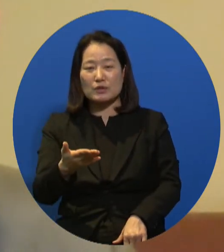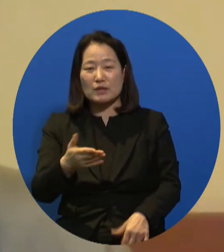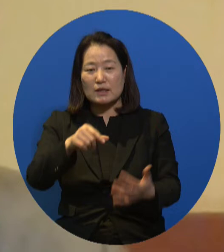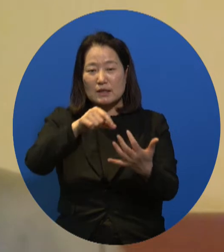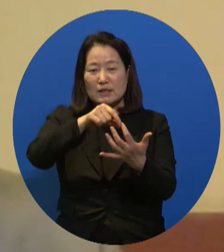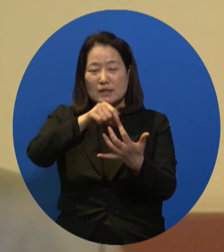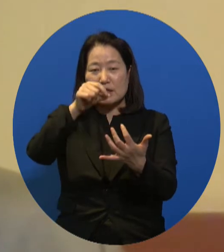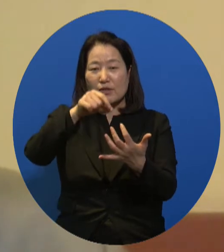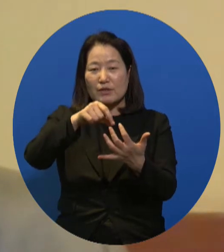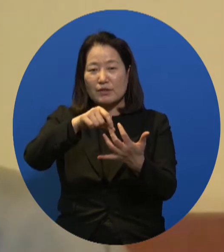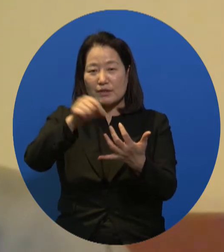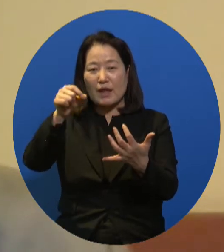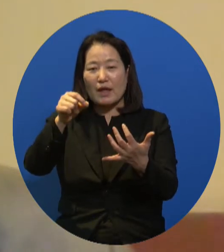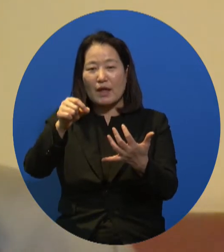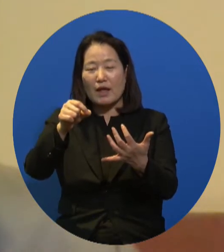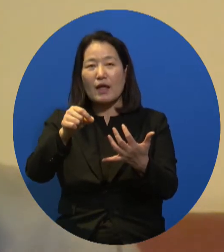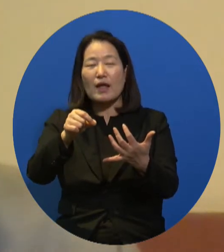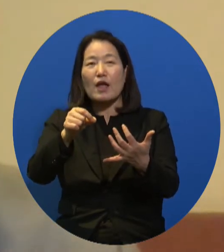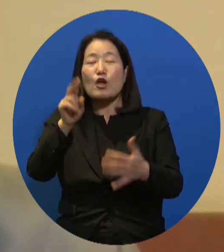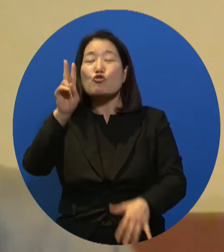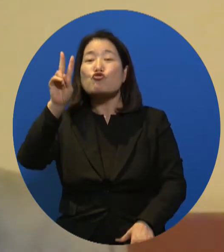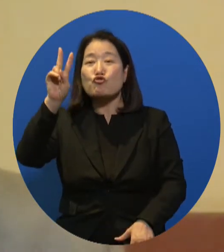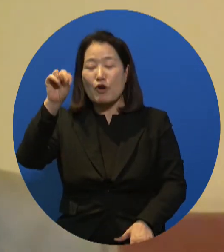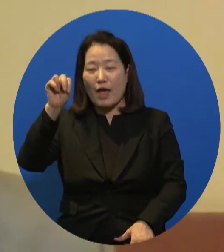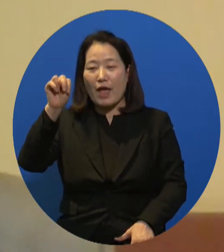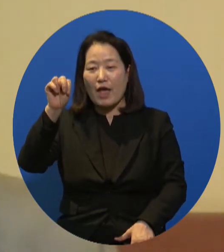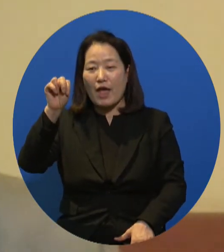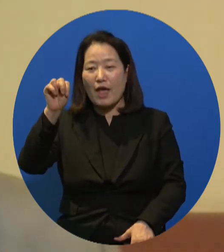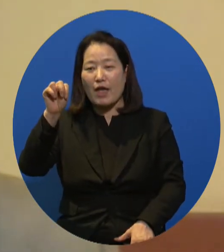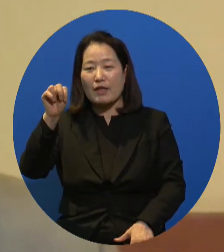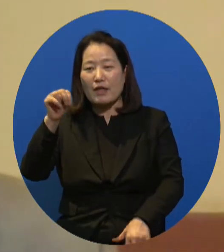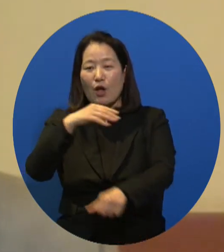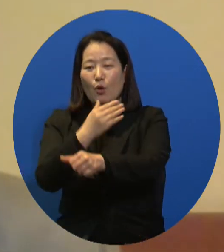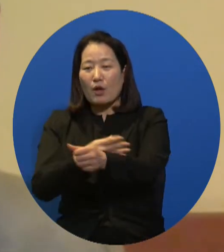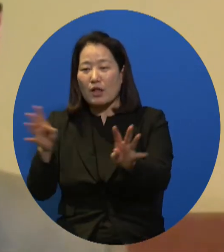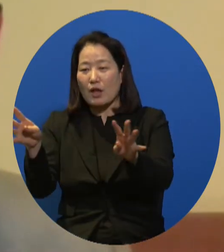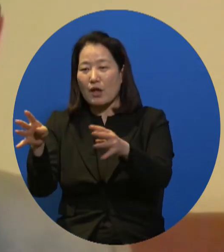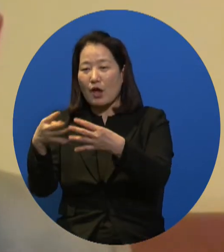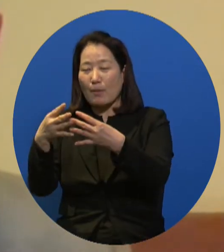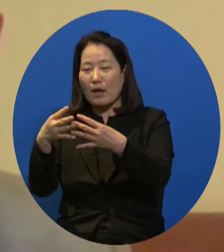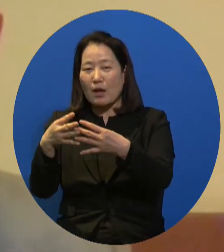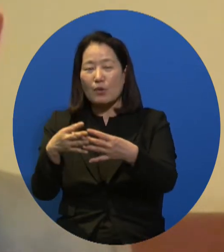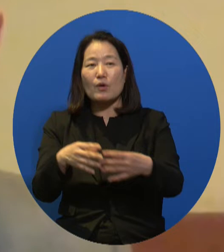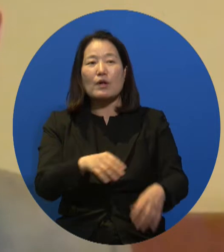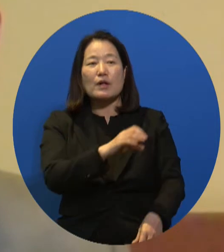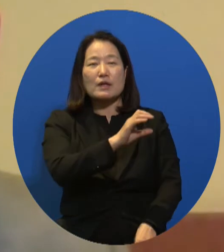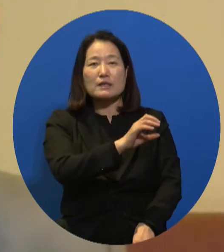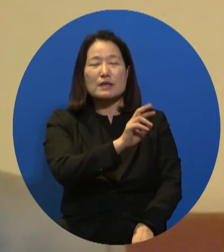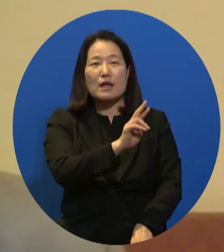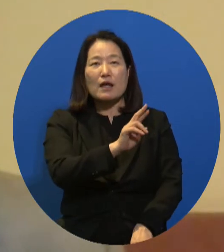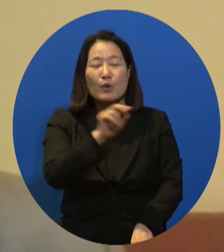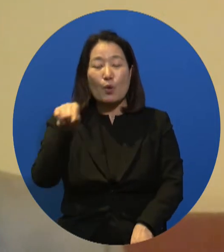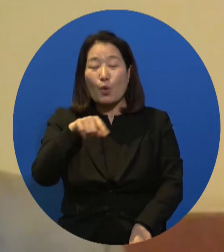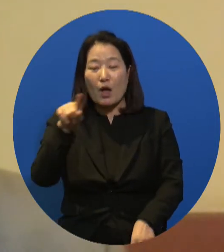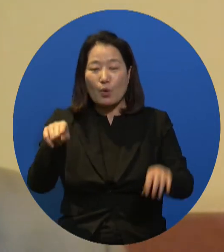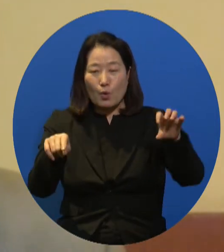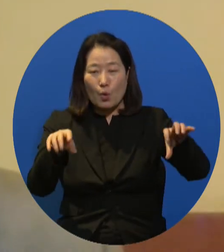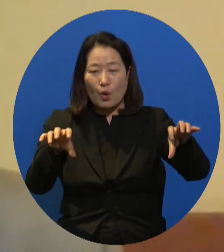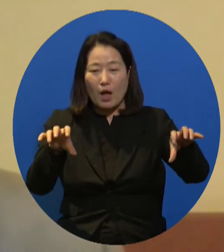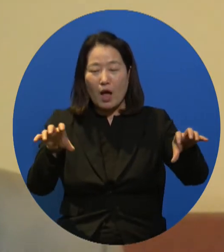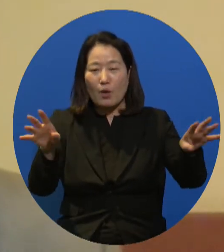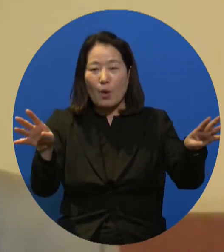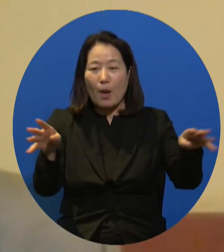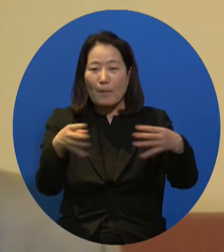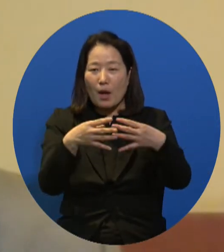important additional tool to people with disabilities in Central and Eastern Europe and elsewhere